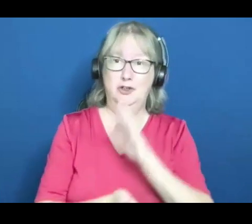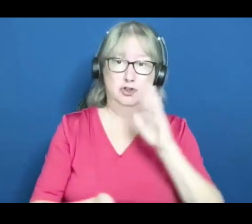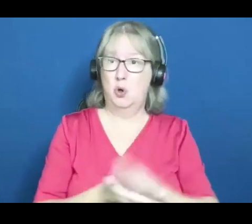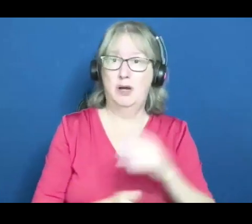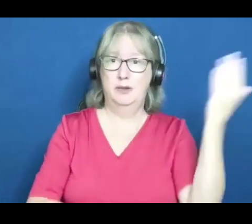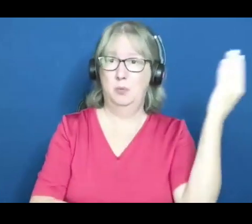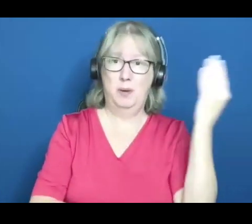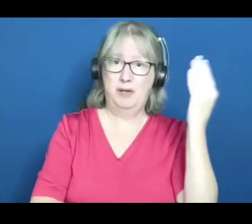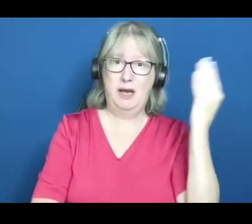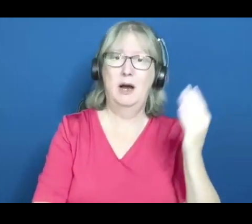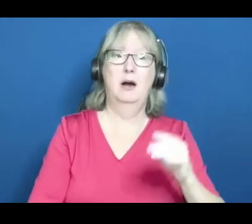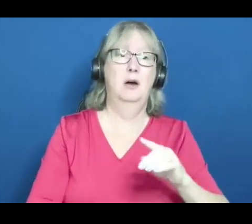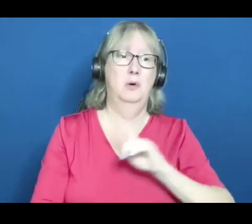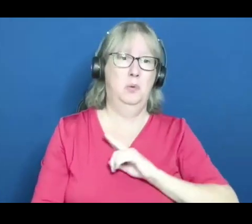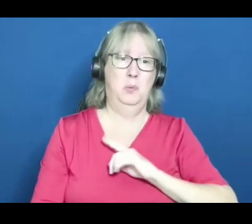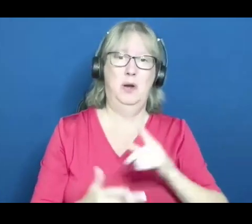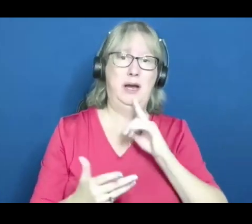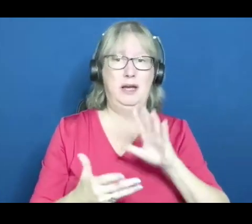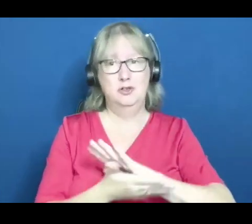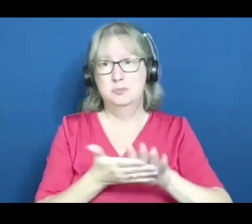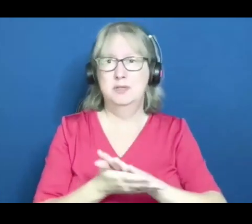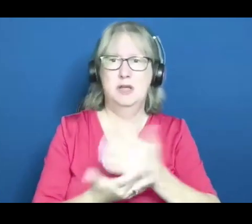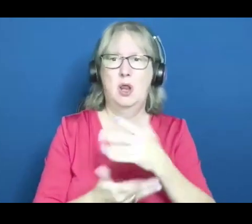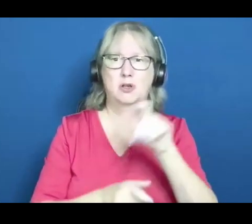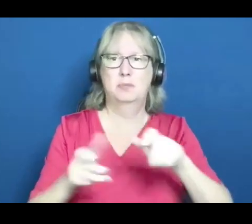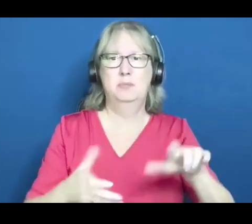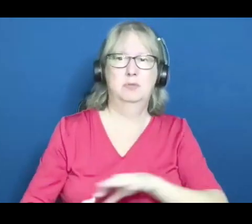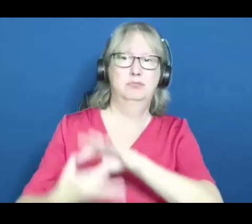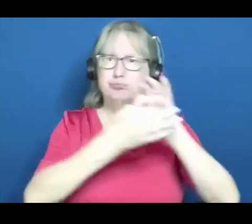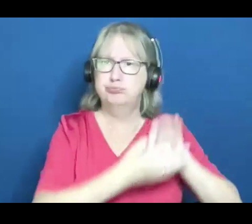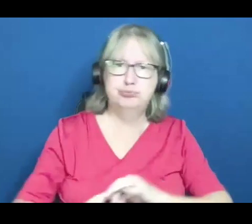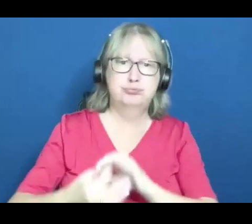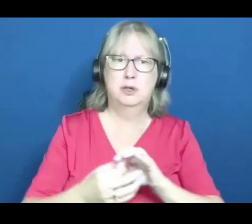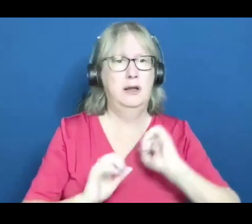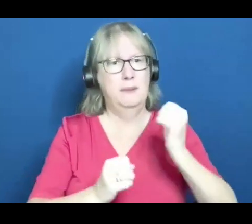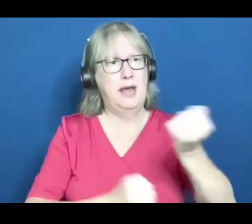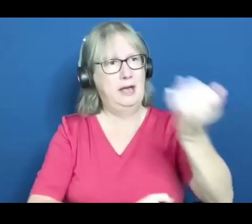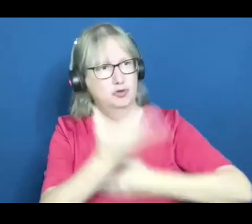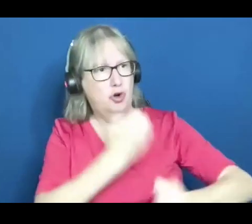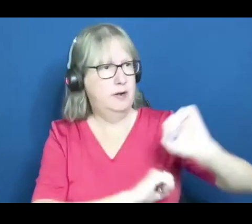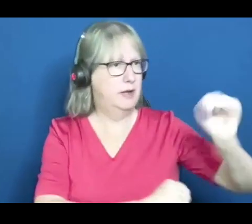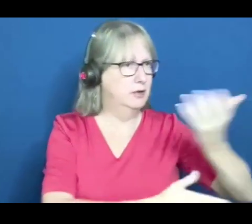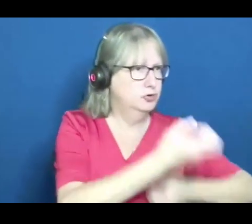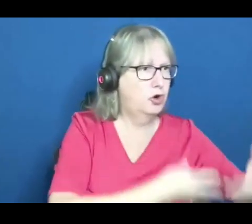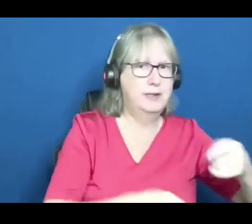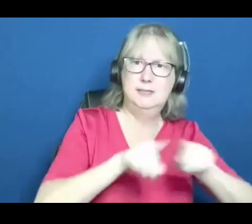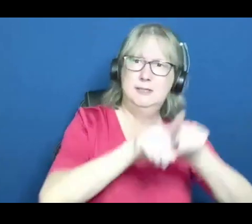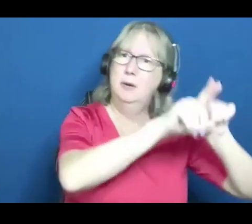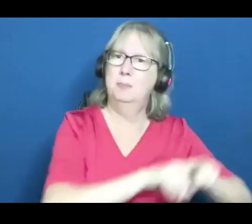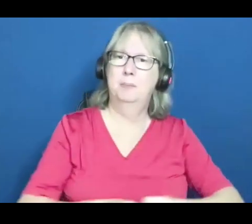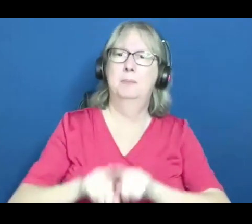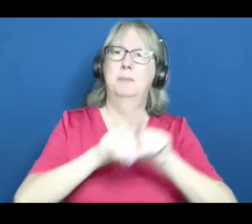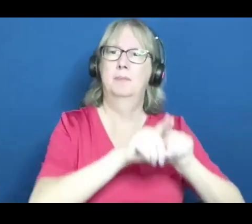because it just brings a lot of people together that have got similar stories, and it's sort of we're